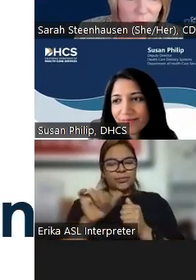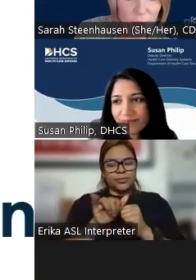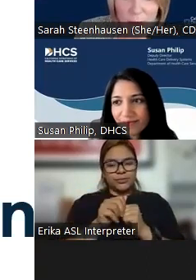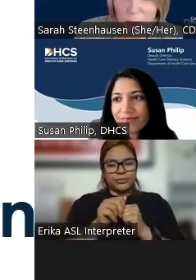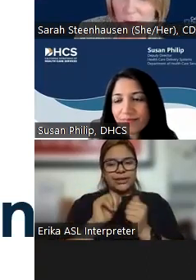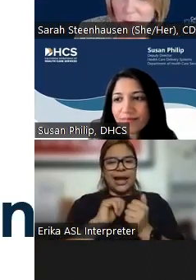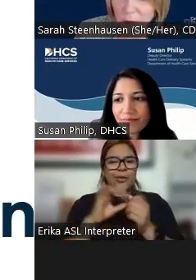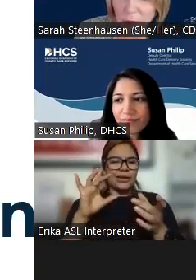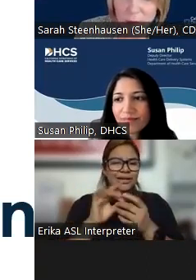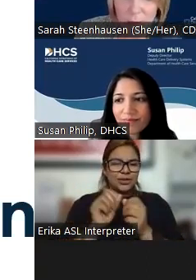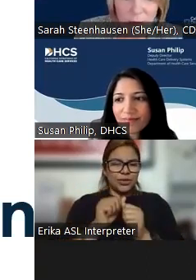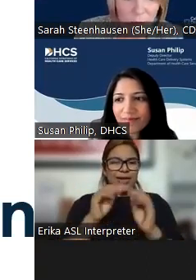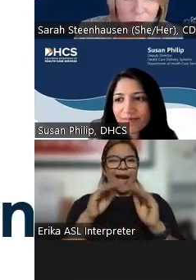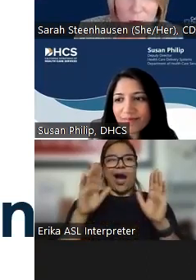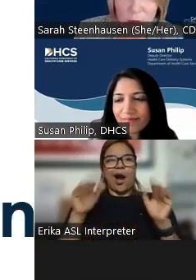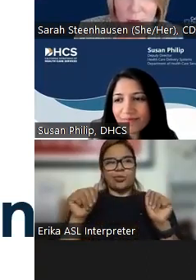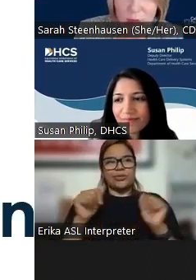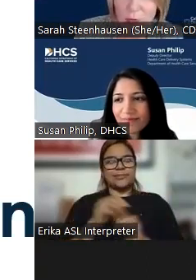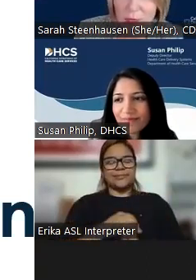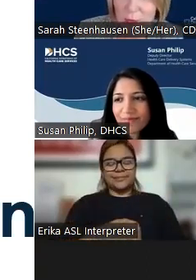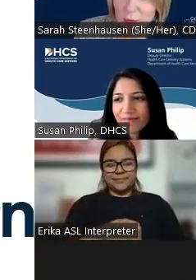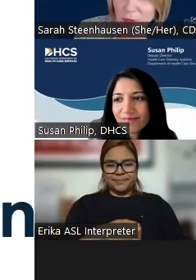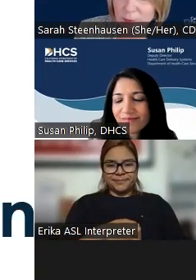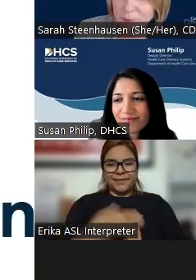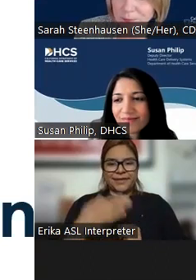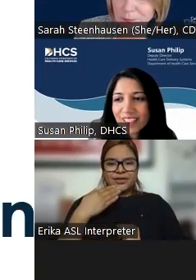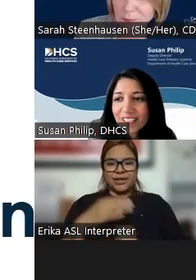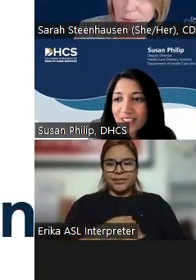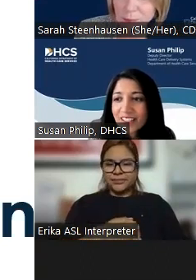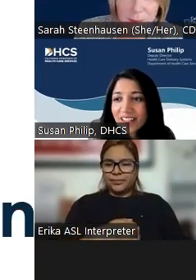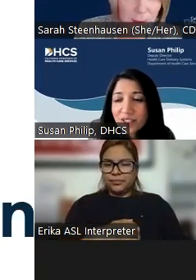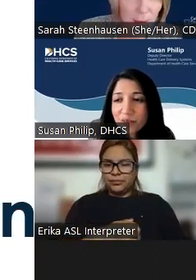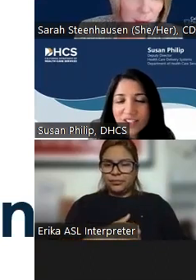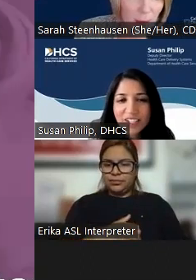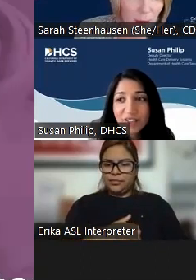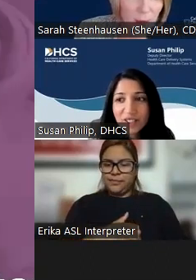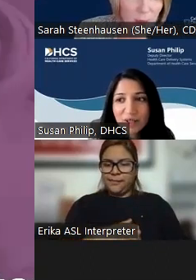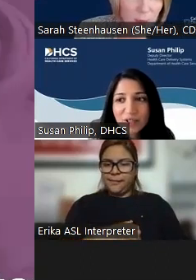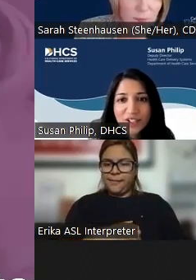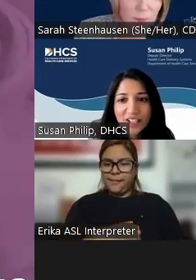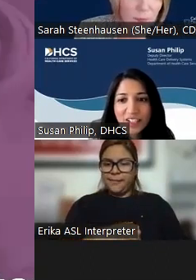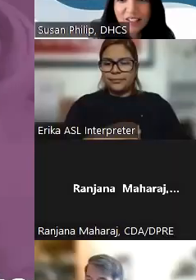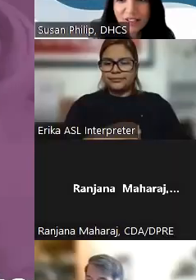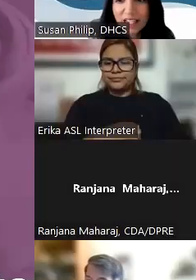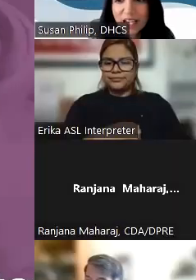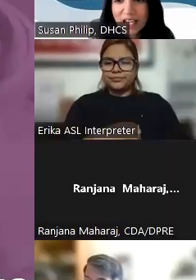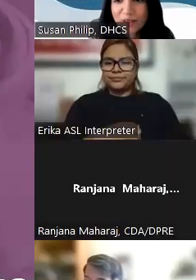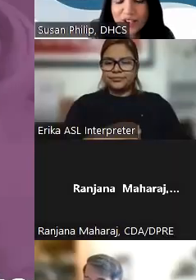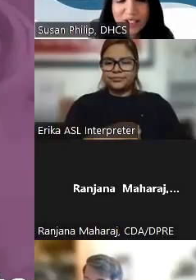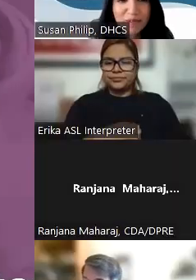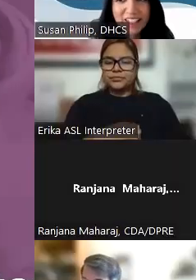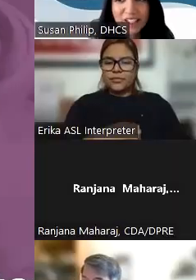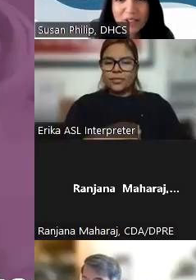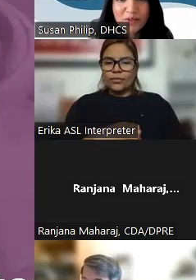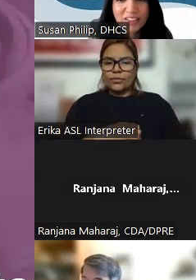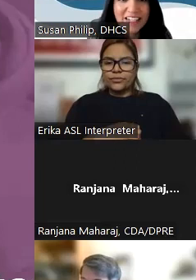relates to housing and rental affordability. So thank you, Susan. Great. Thanks so much, Sarah. Really appreciate it, and really